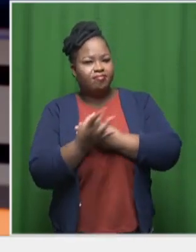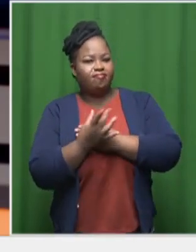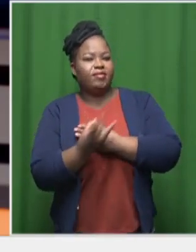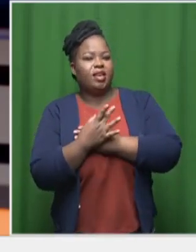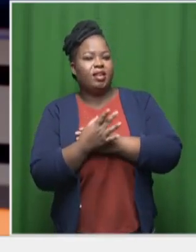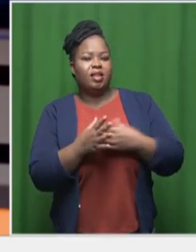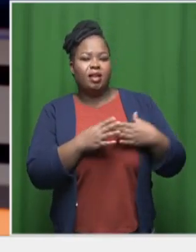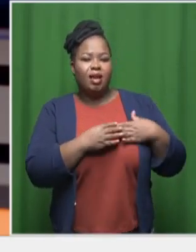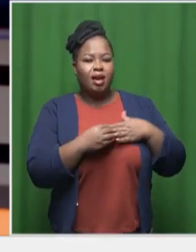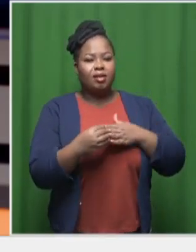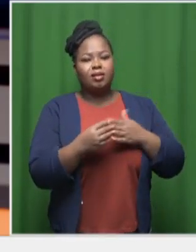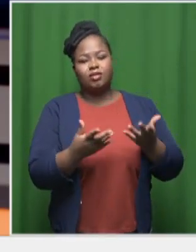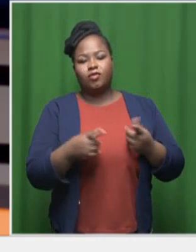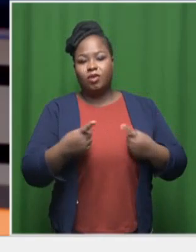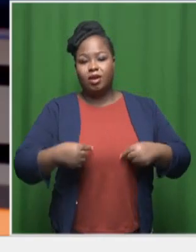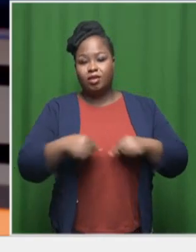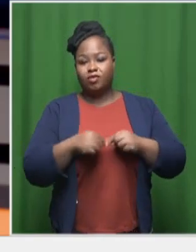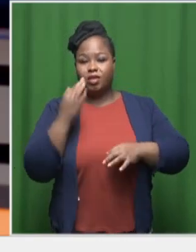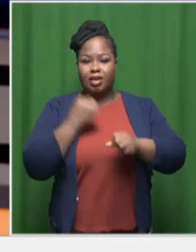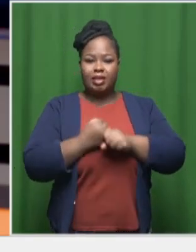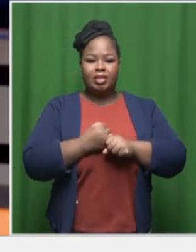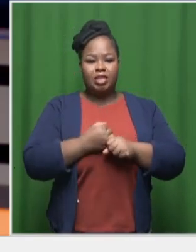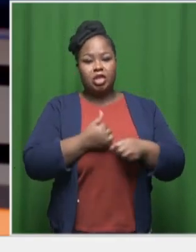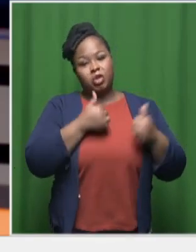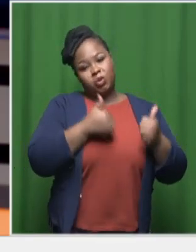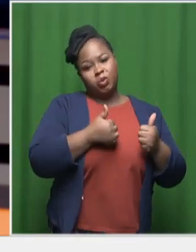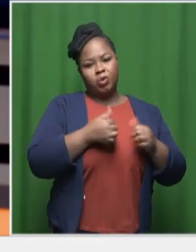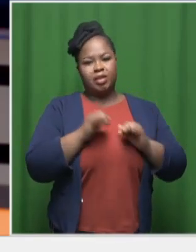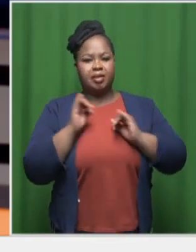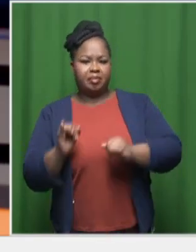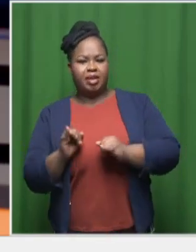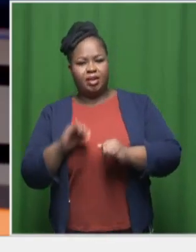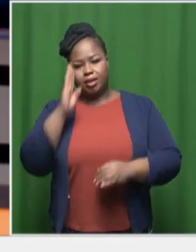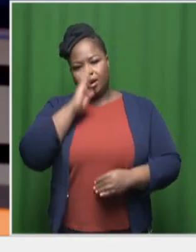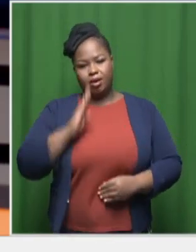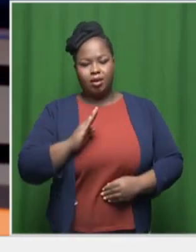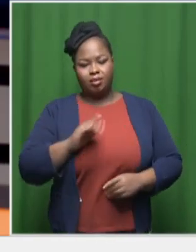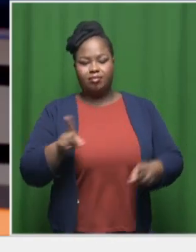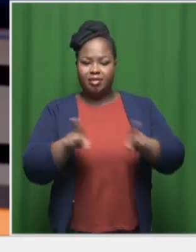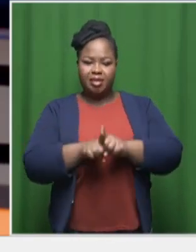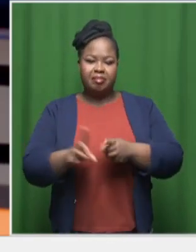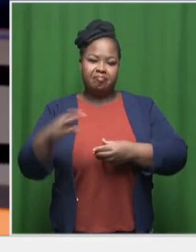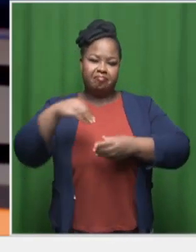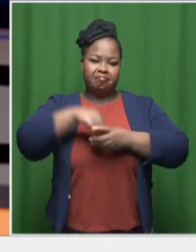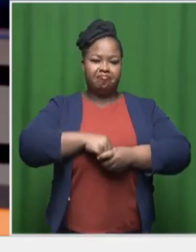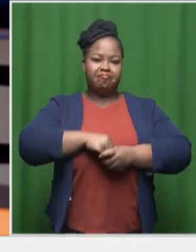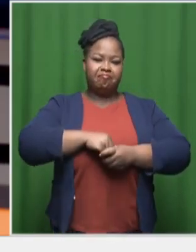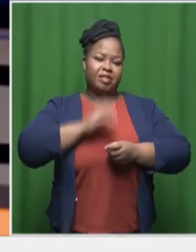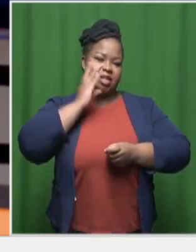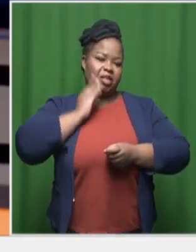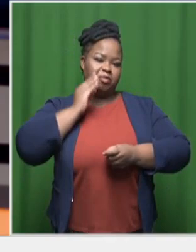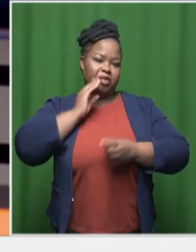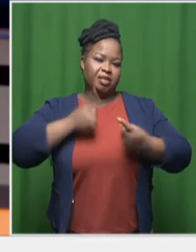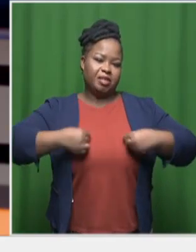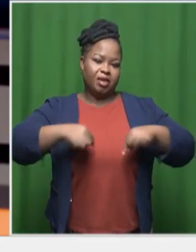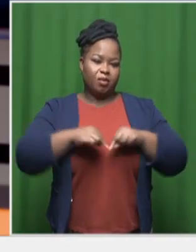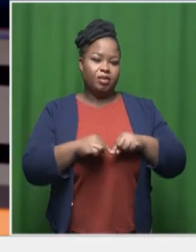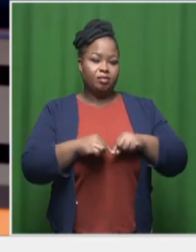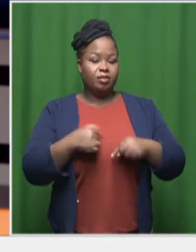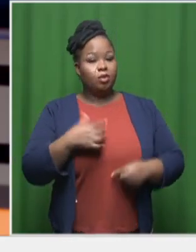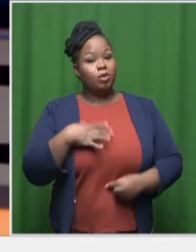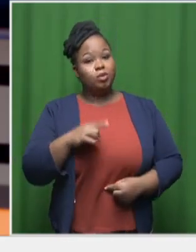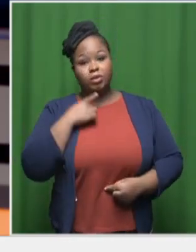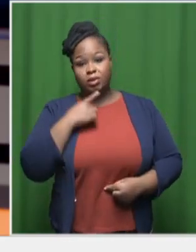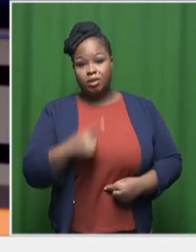given over the years, you know, the good, the bad, and the ugly. It all forms part of this experience. And let me say, you